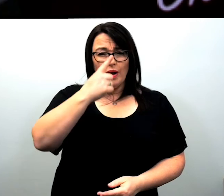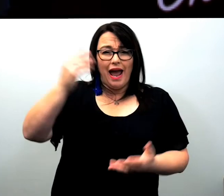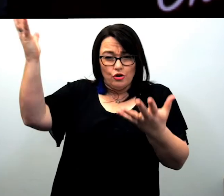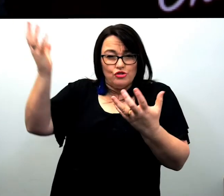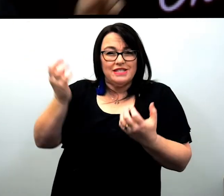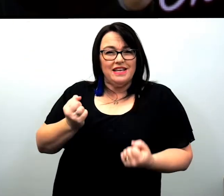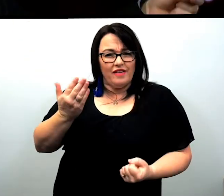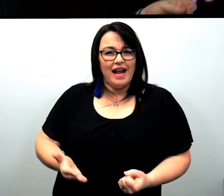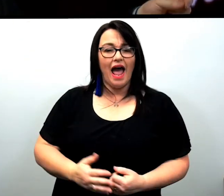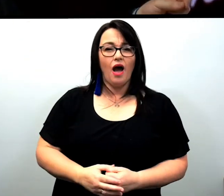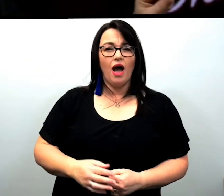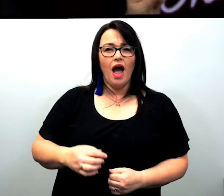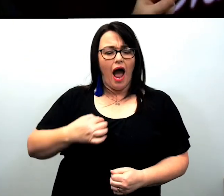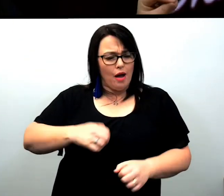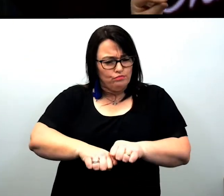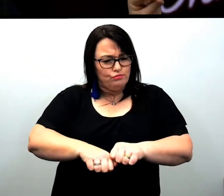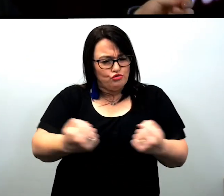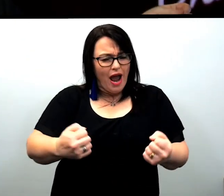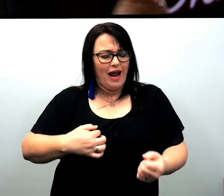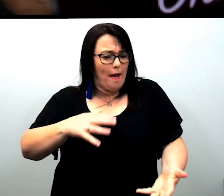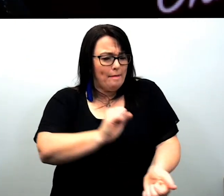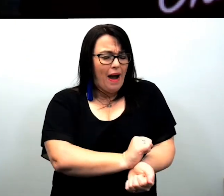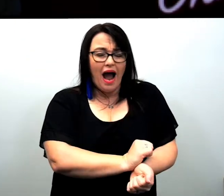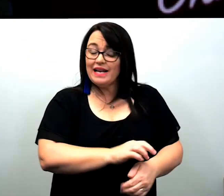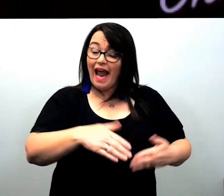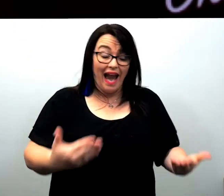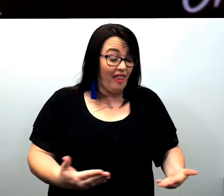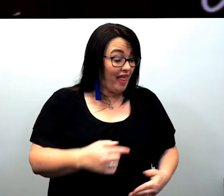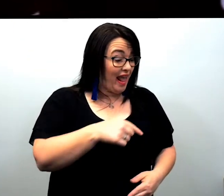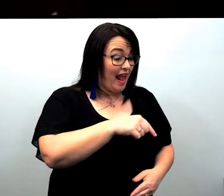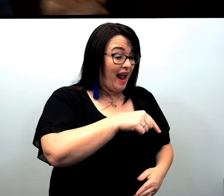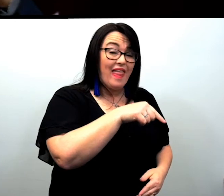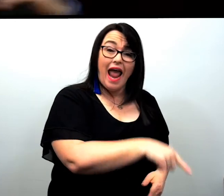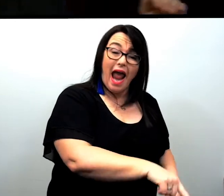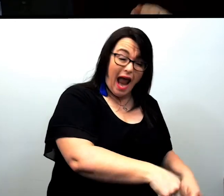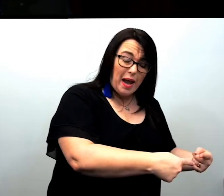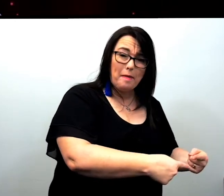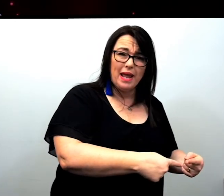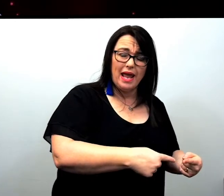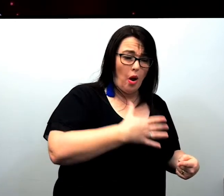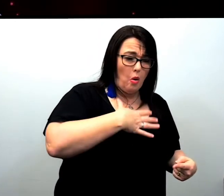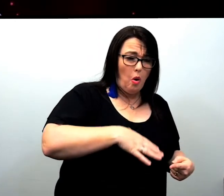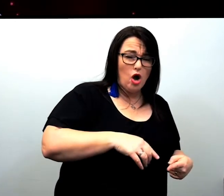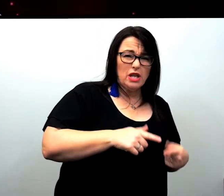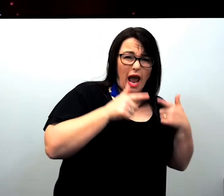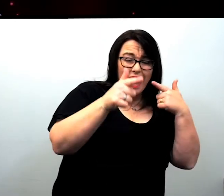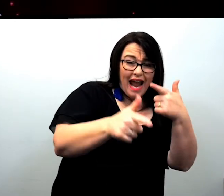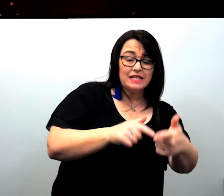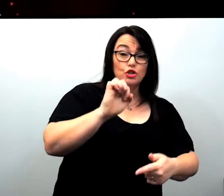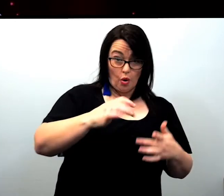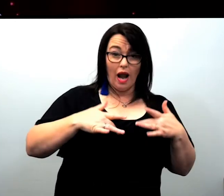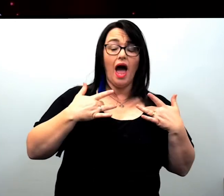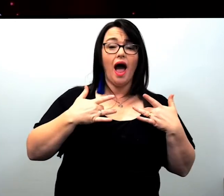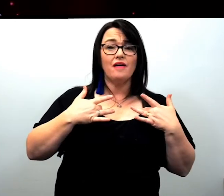I break, I bind anything the enemy would try to do over your life. We join our faith together and we bind it.